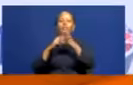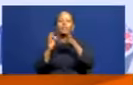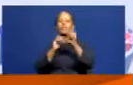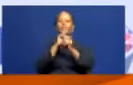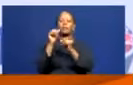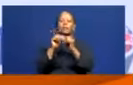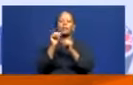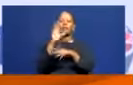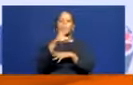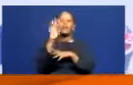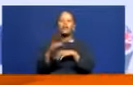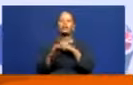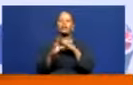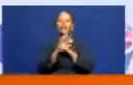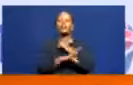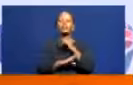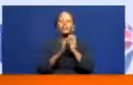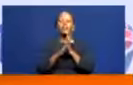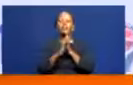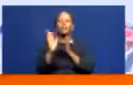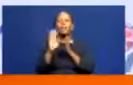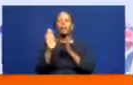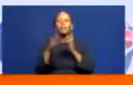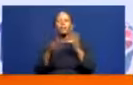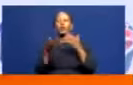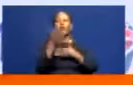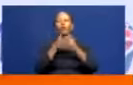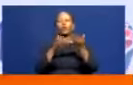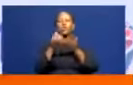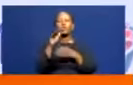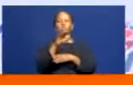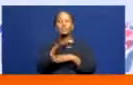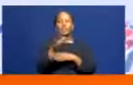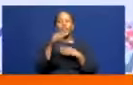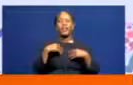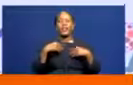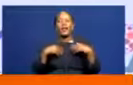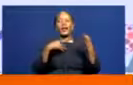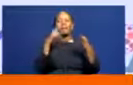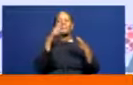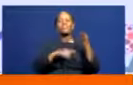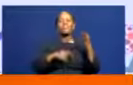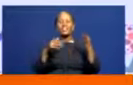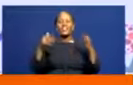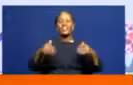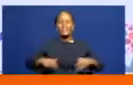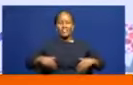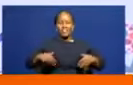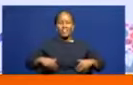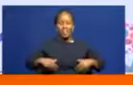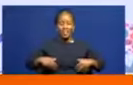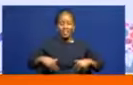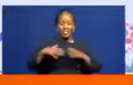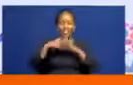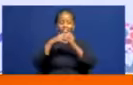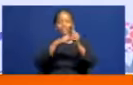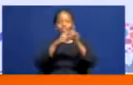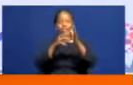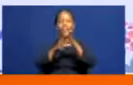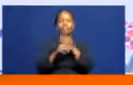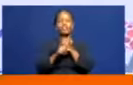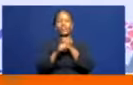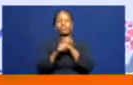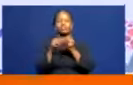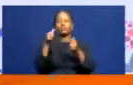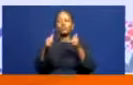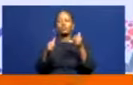Africa in the blue economy space. And we have three young youth-led organizations that